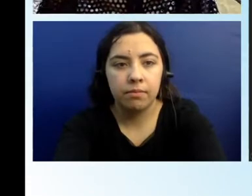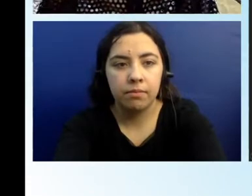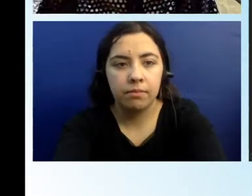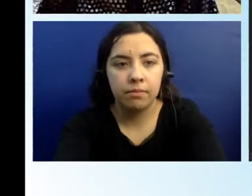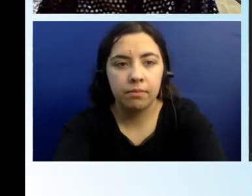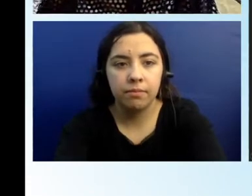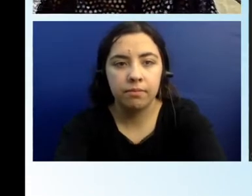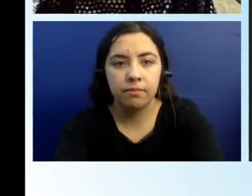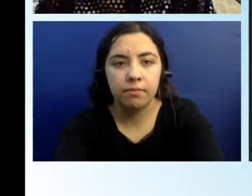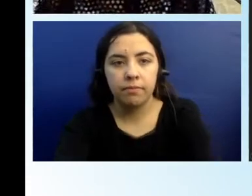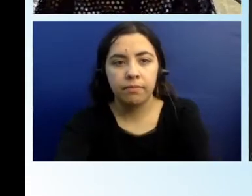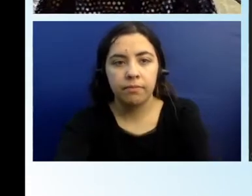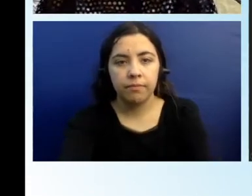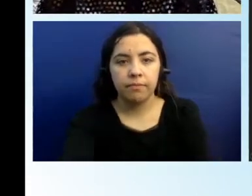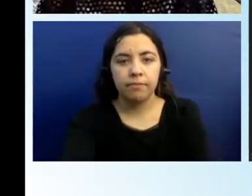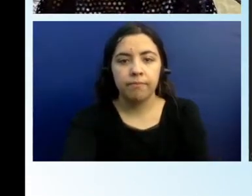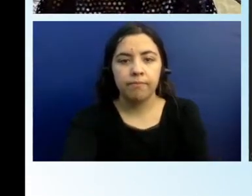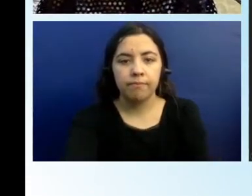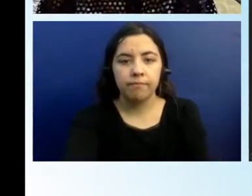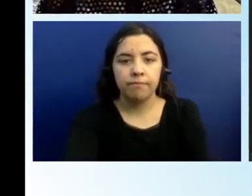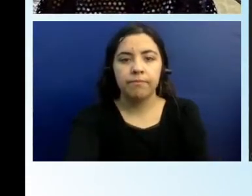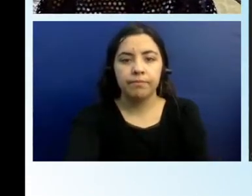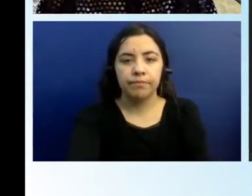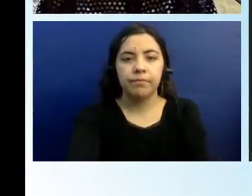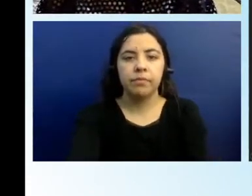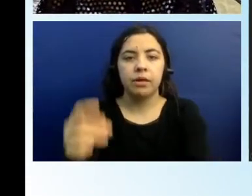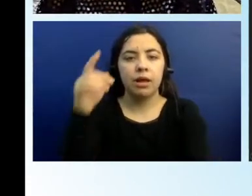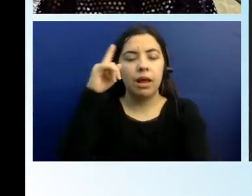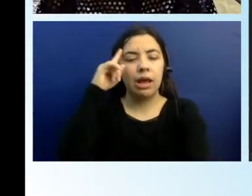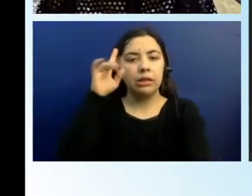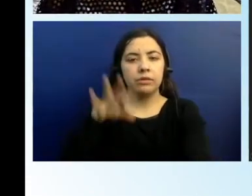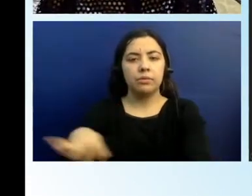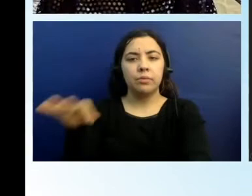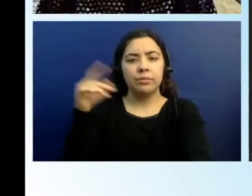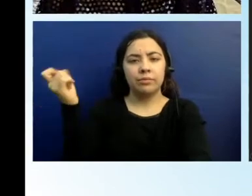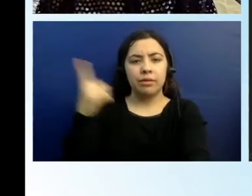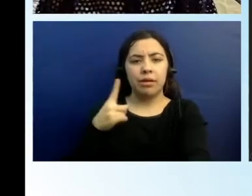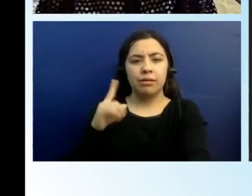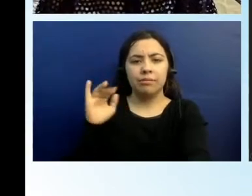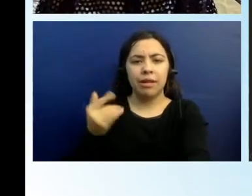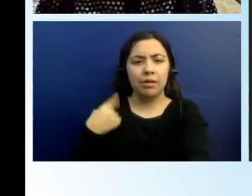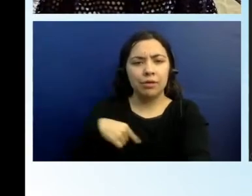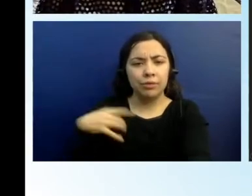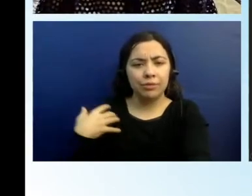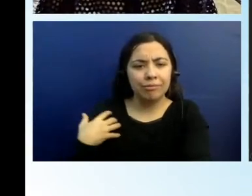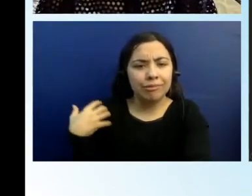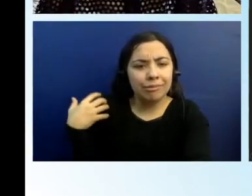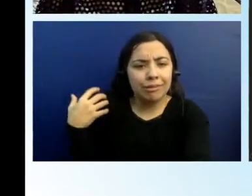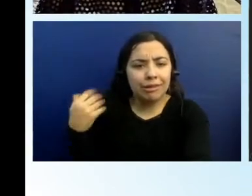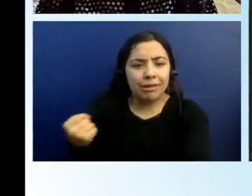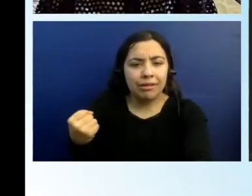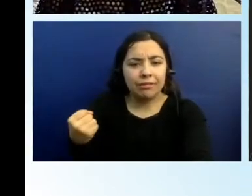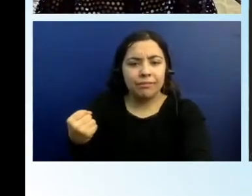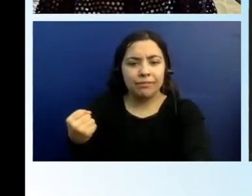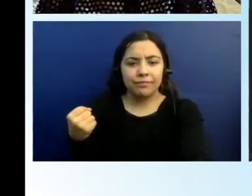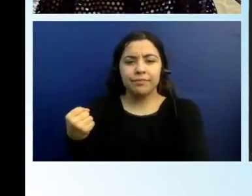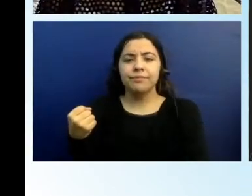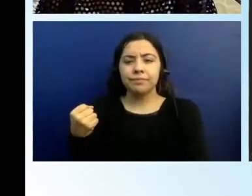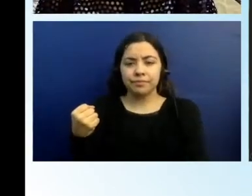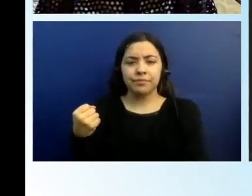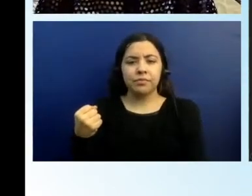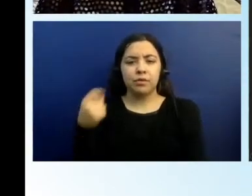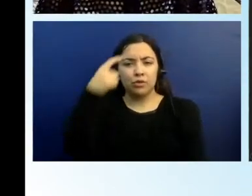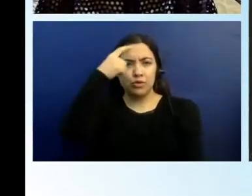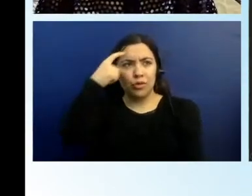So I think it's important to ask how we can heal when a trauma is ongoing. It's often